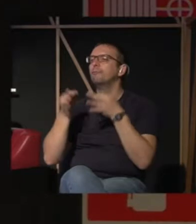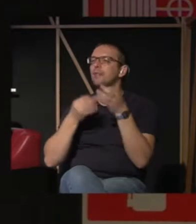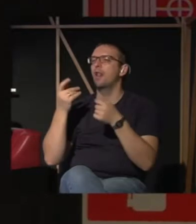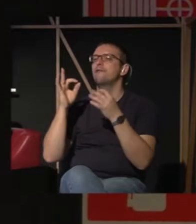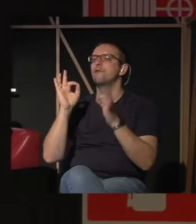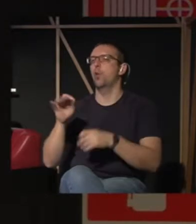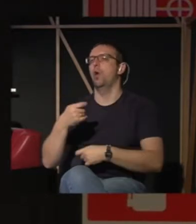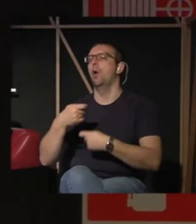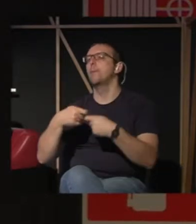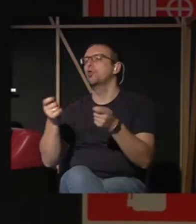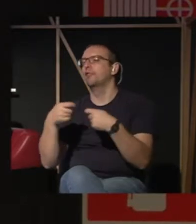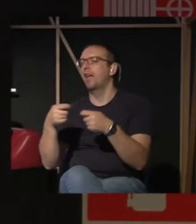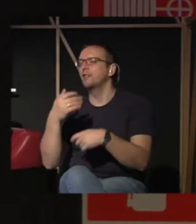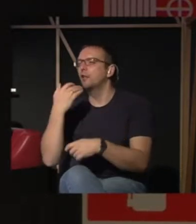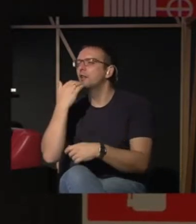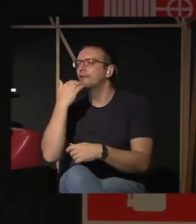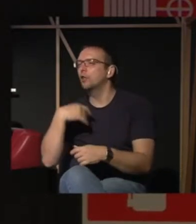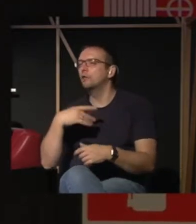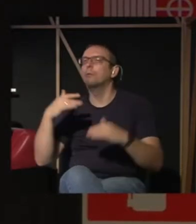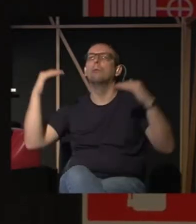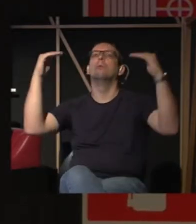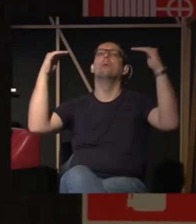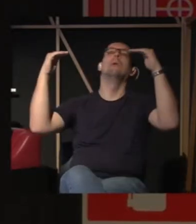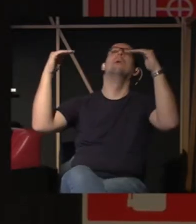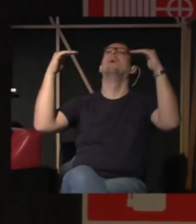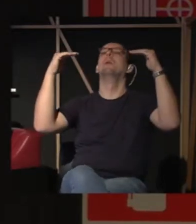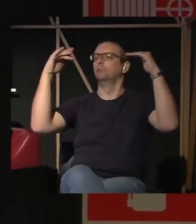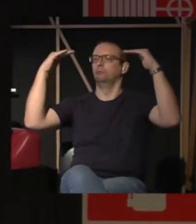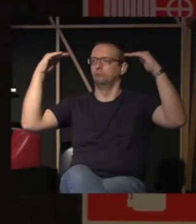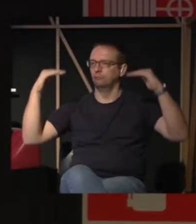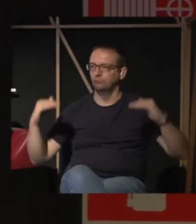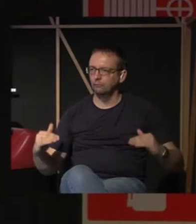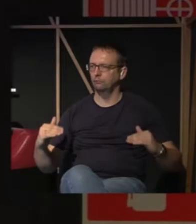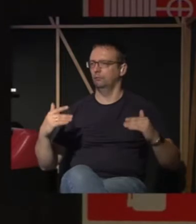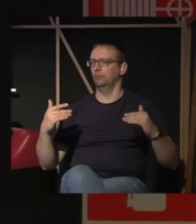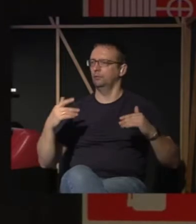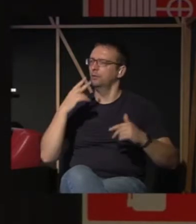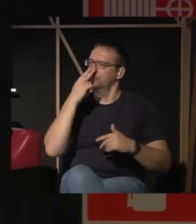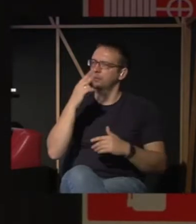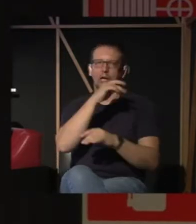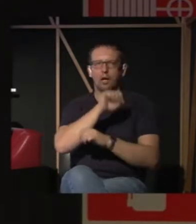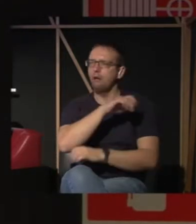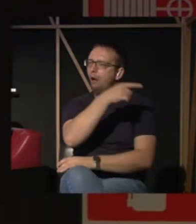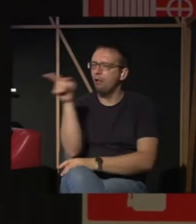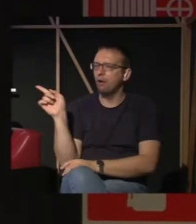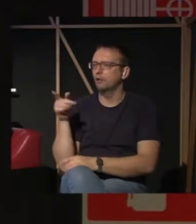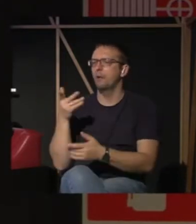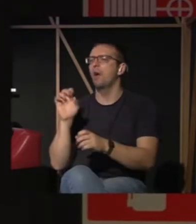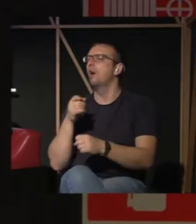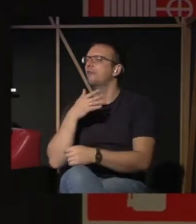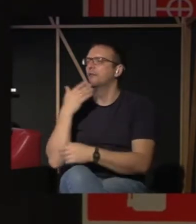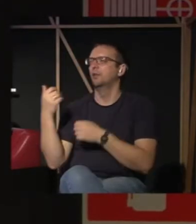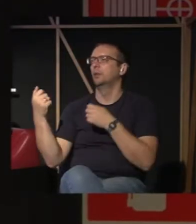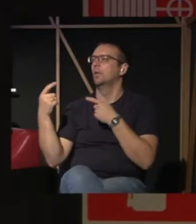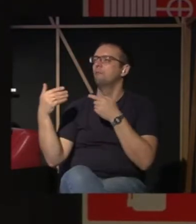merchandise concessions, but there was a bit of resistance there. So we came up with another solution in having a platform so people that could access